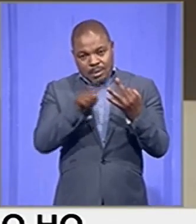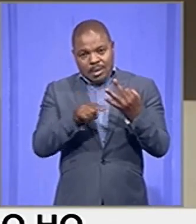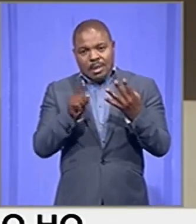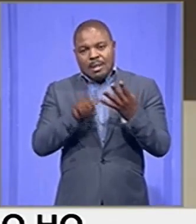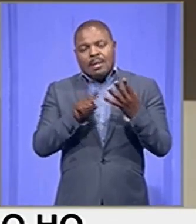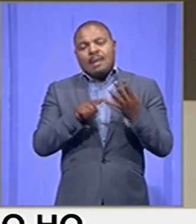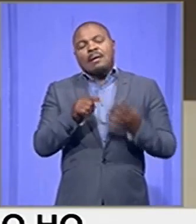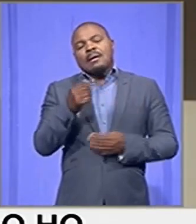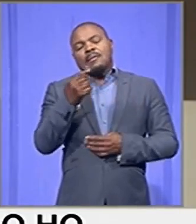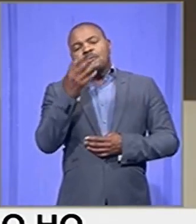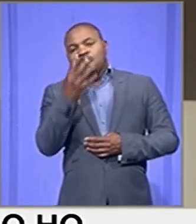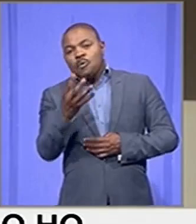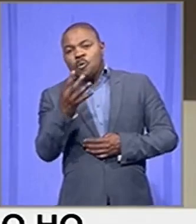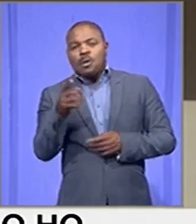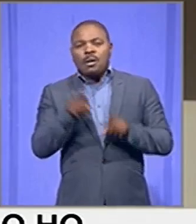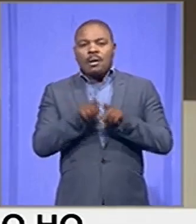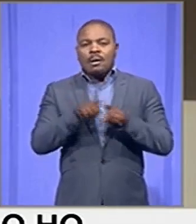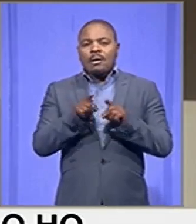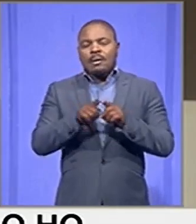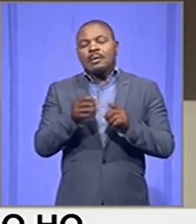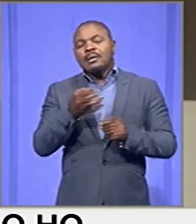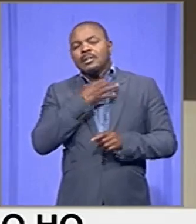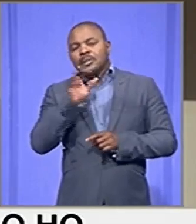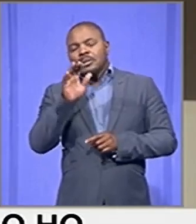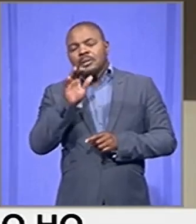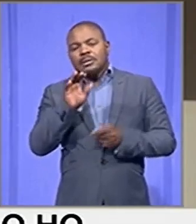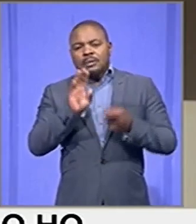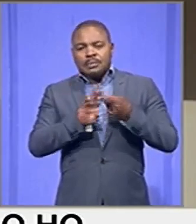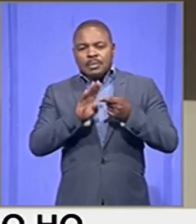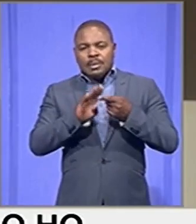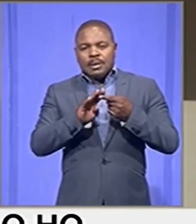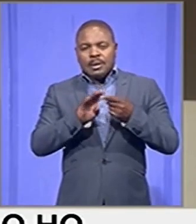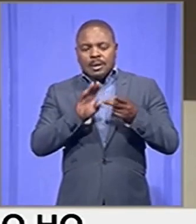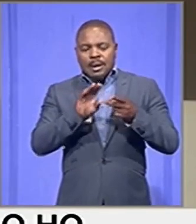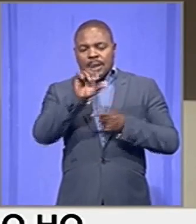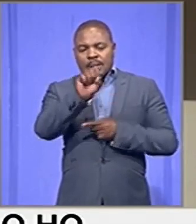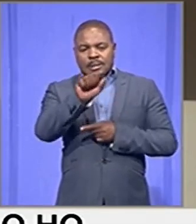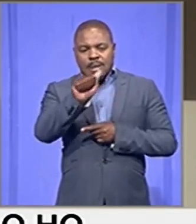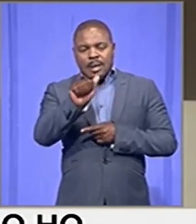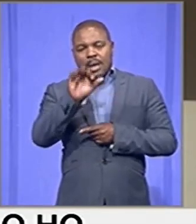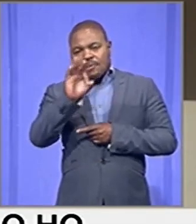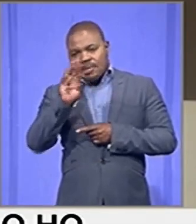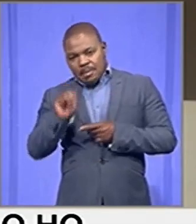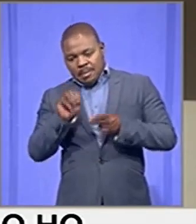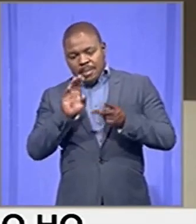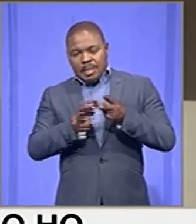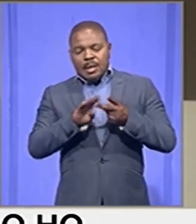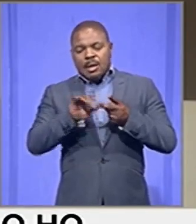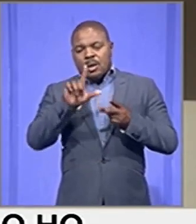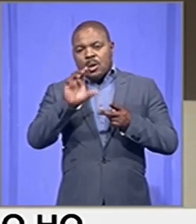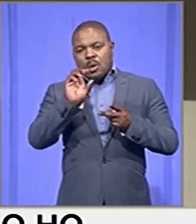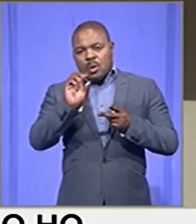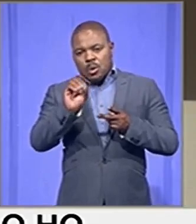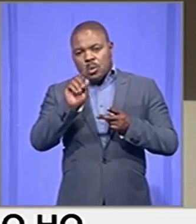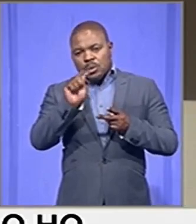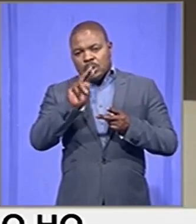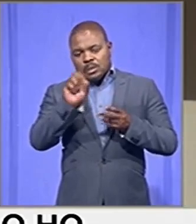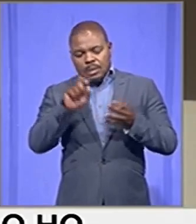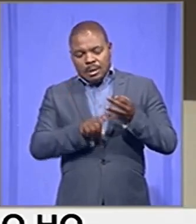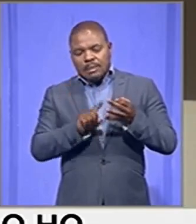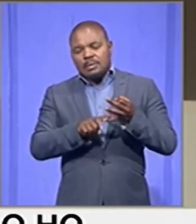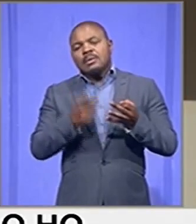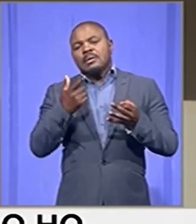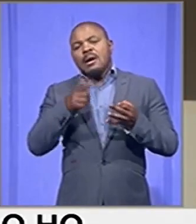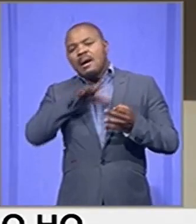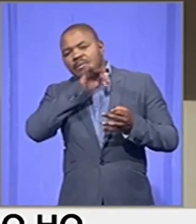current affairs teams across the country. English, that's on SAFM Current Affairs, Lotus Current Affairs, Afrikaans